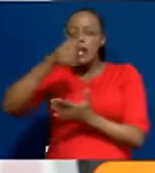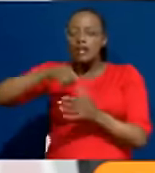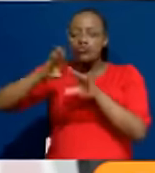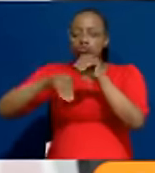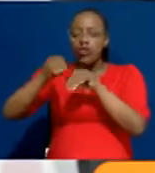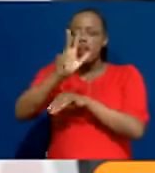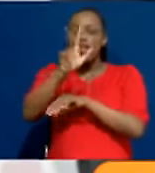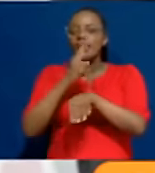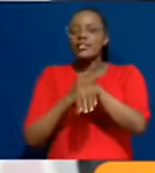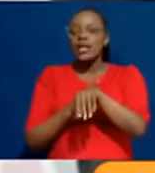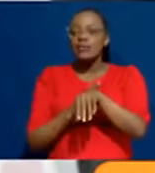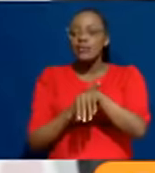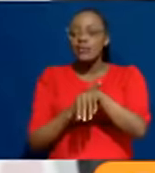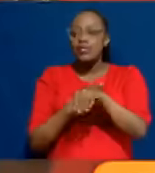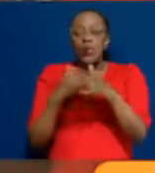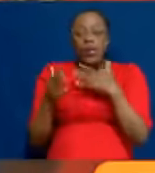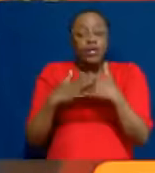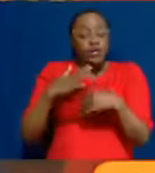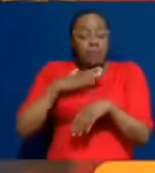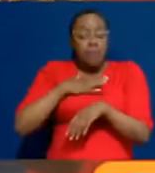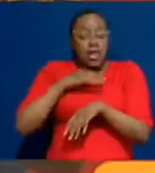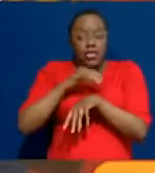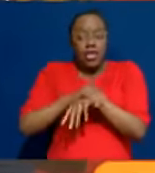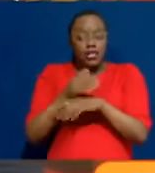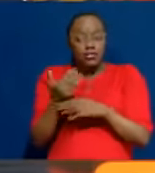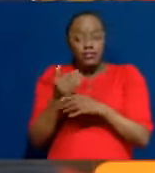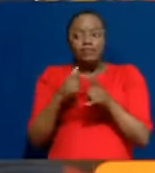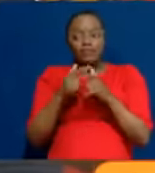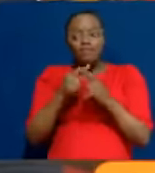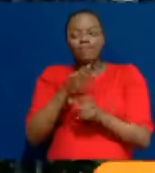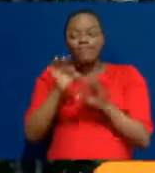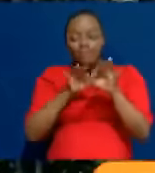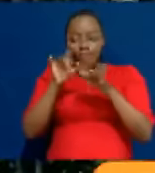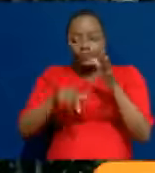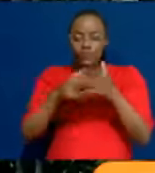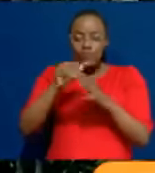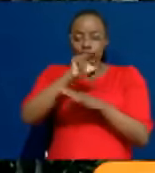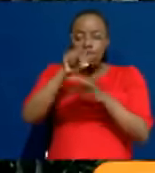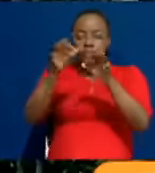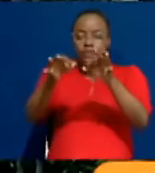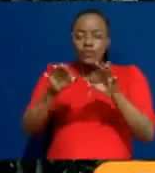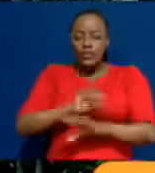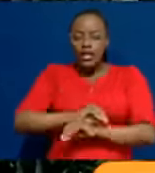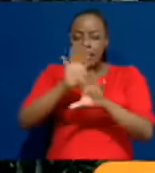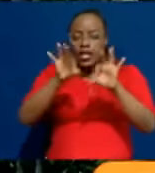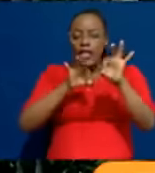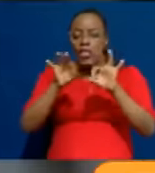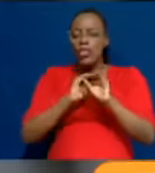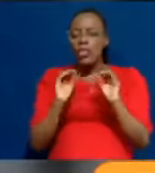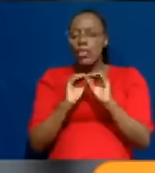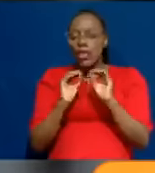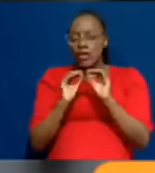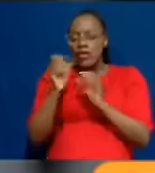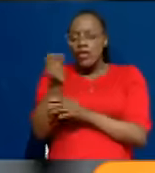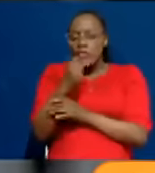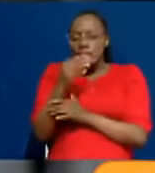three times what I'm paid. She went on to state that Treasury was yet to clearly explain if the entry on the salaries